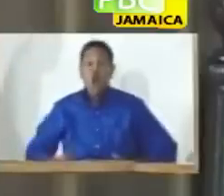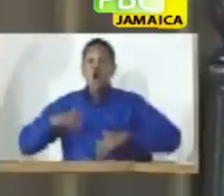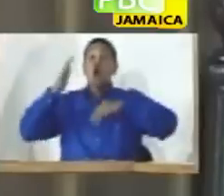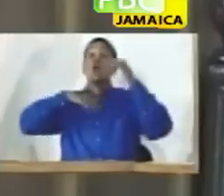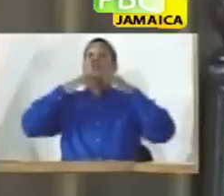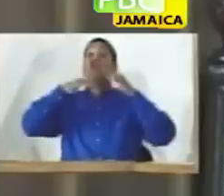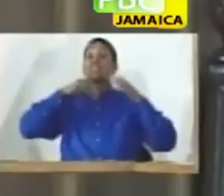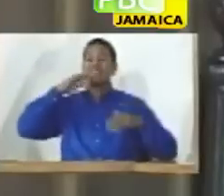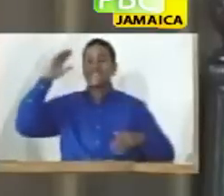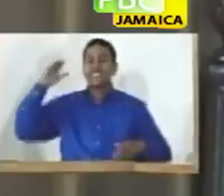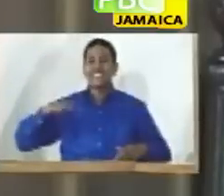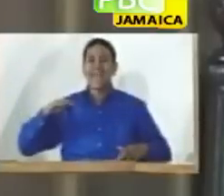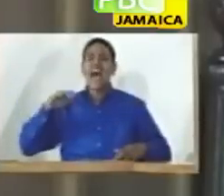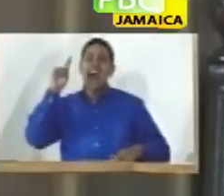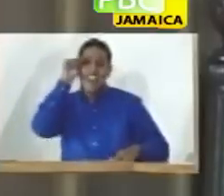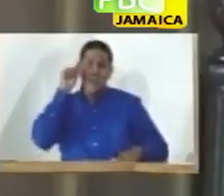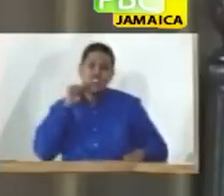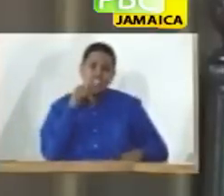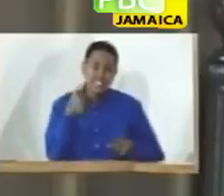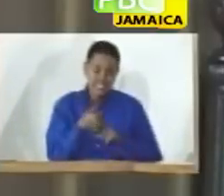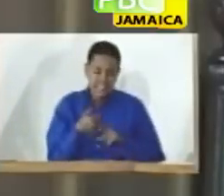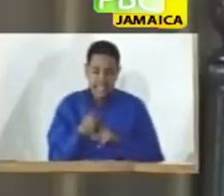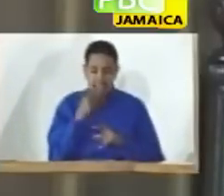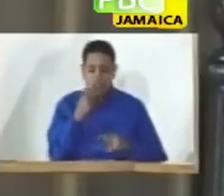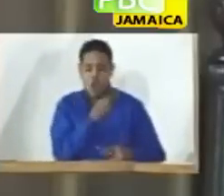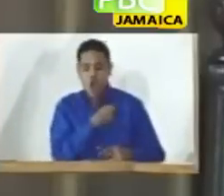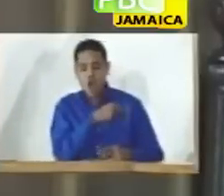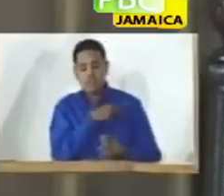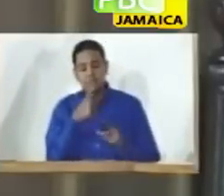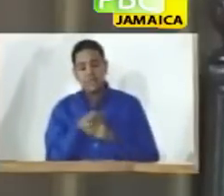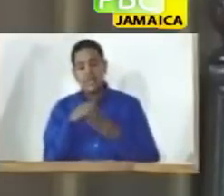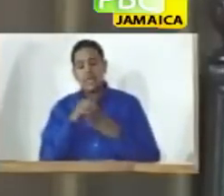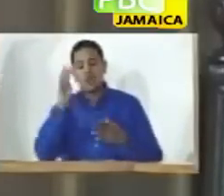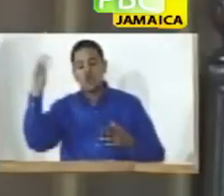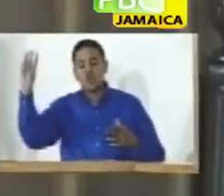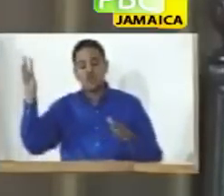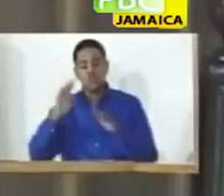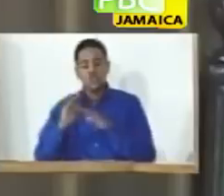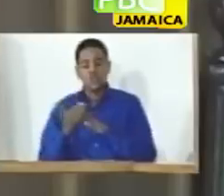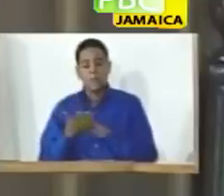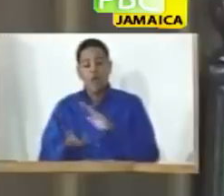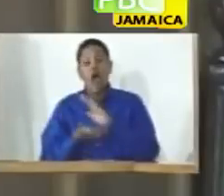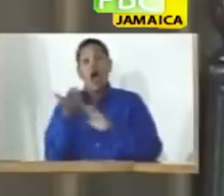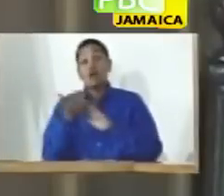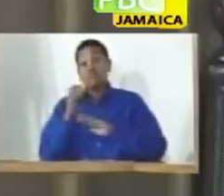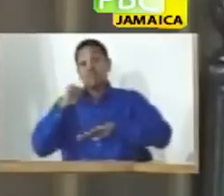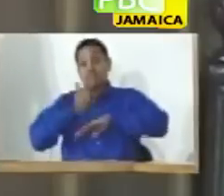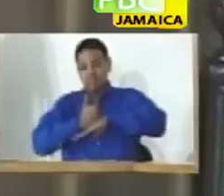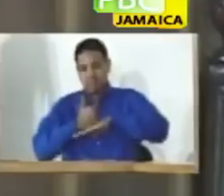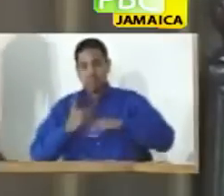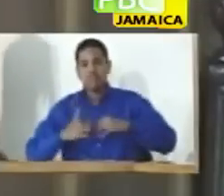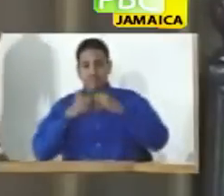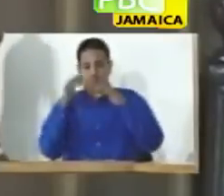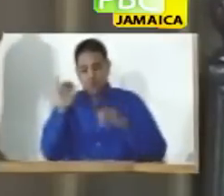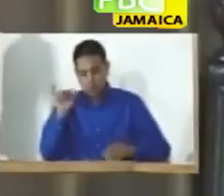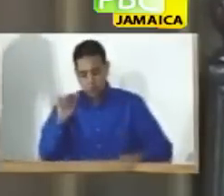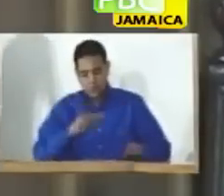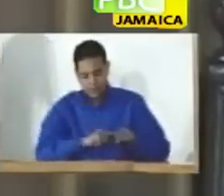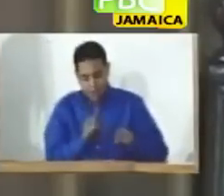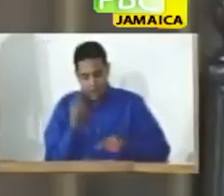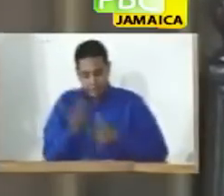Construction of the Child and Adolescent Hospital in Western Jamaica was also initiated.